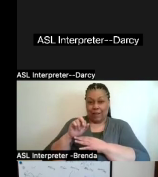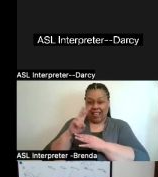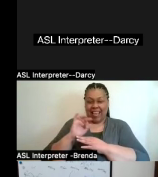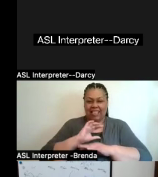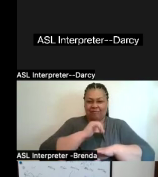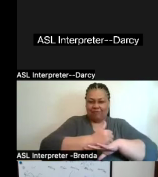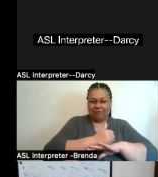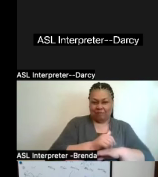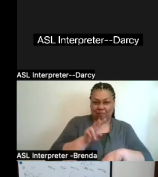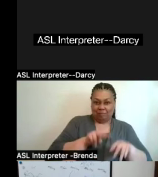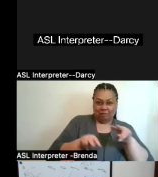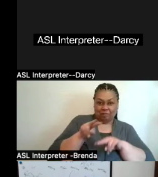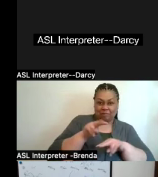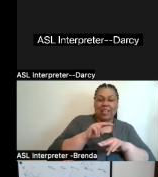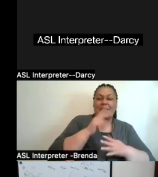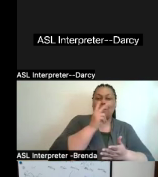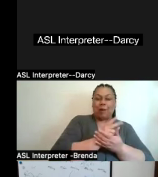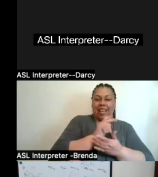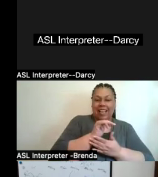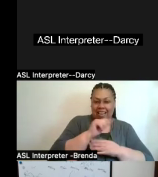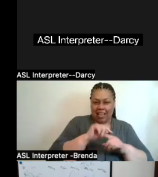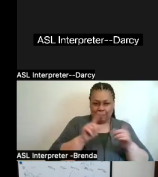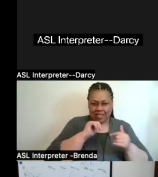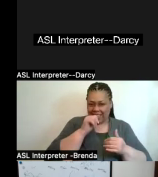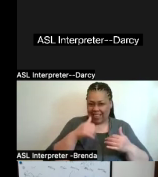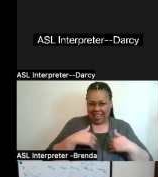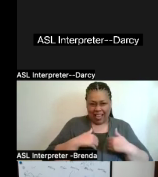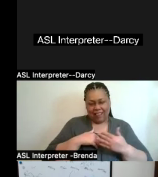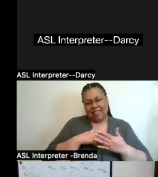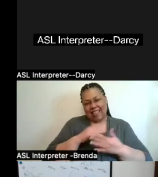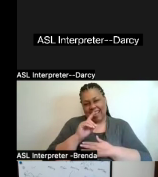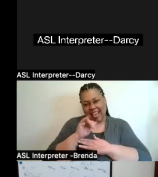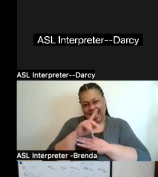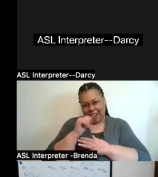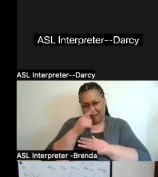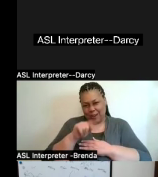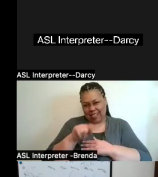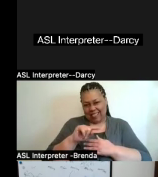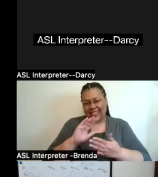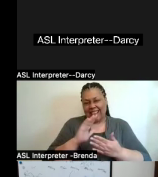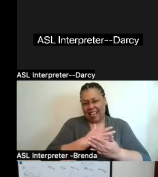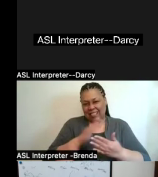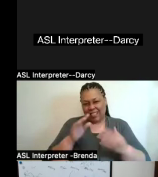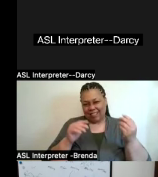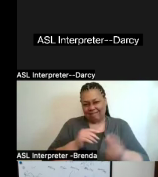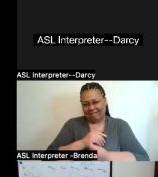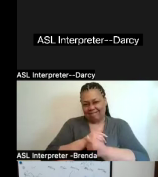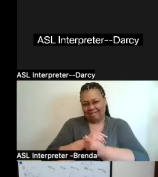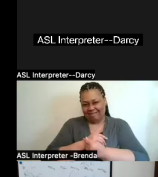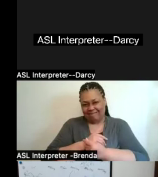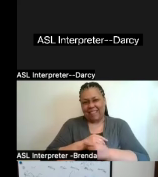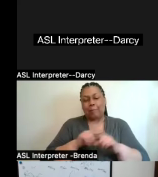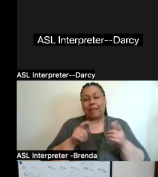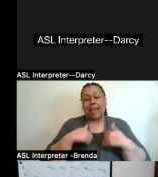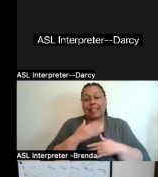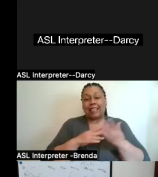Stadium, but unfortunately they no longer had the data for the concert, or for this particular Taylor Swift concerts, but they did have some for other